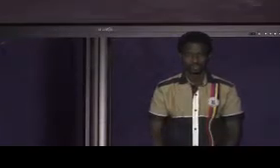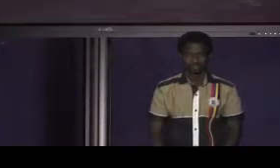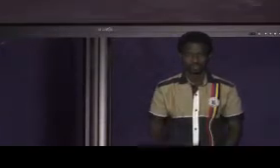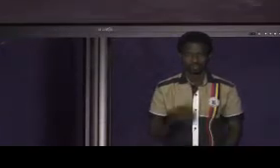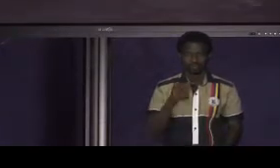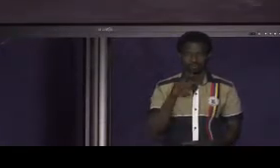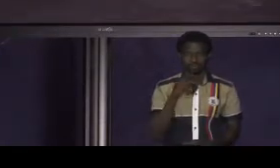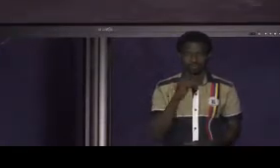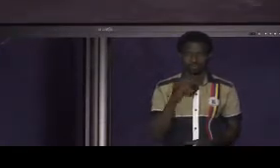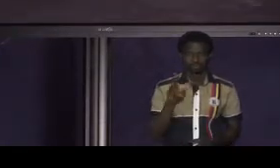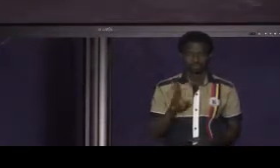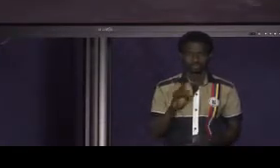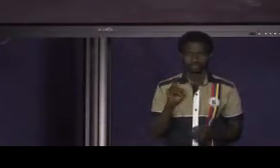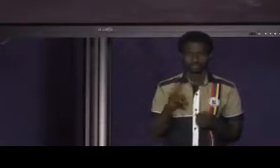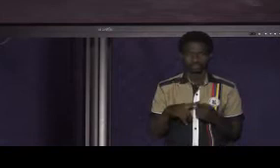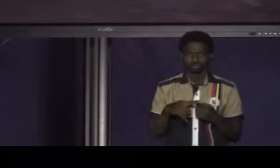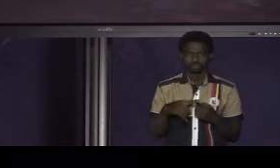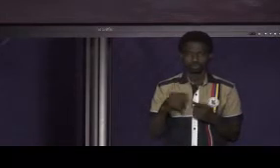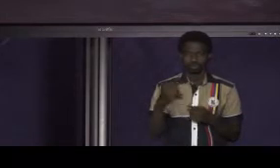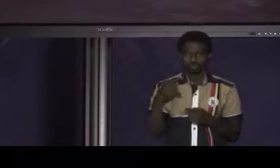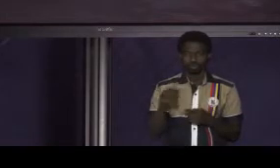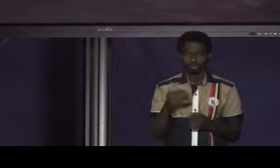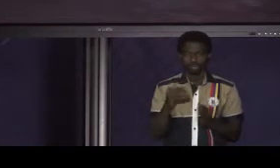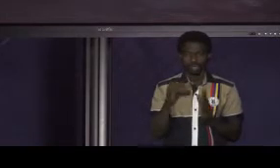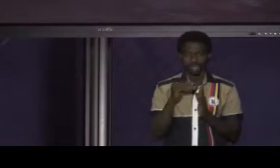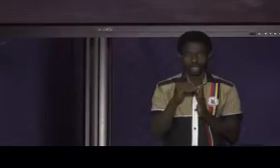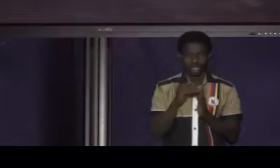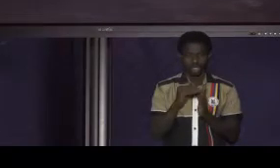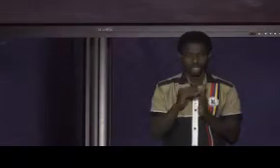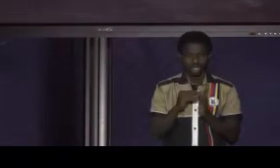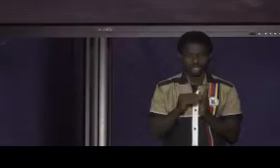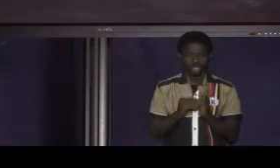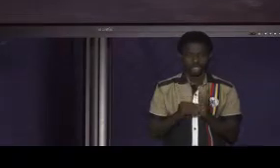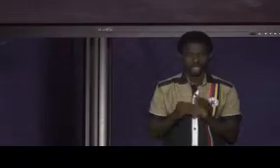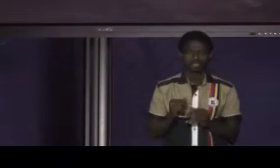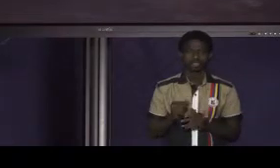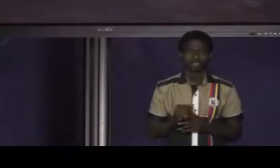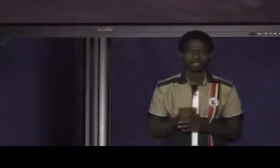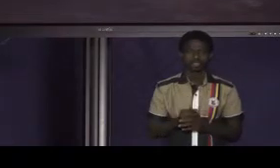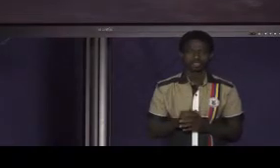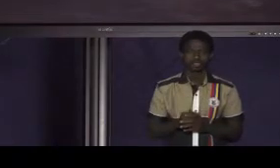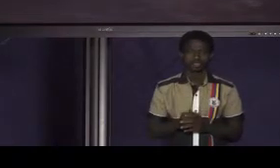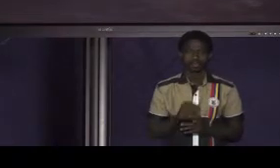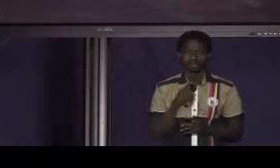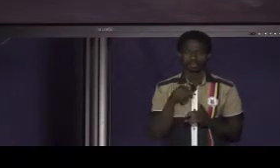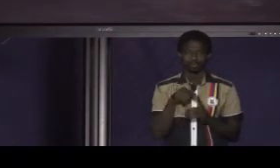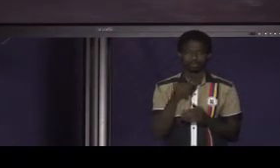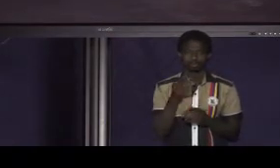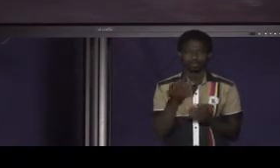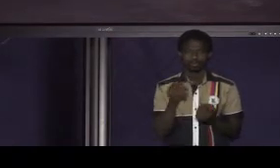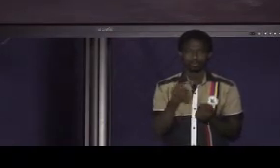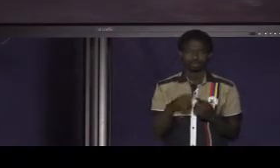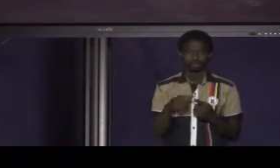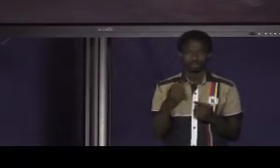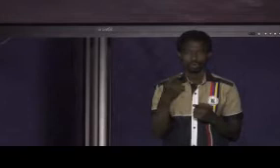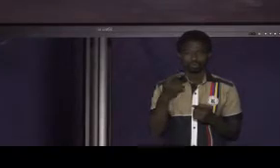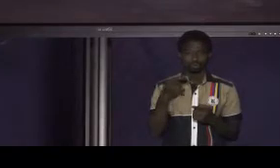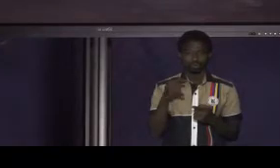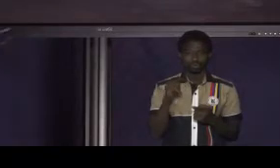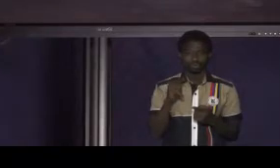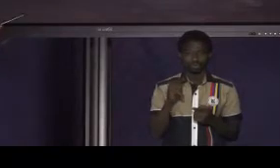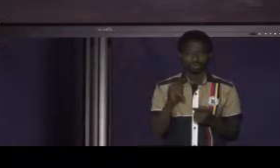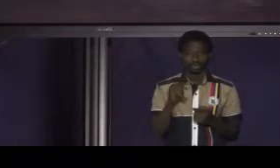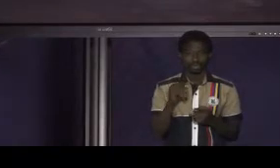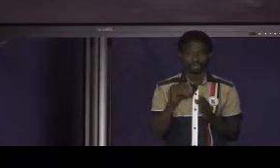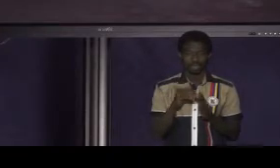The comma is used to mark off items in the list. This is another use of the comma. When you want to mark off items in a